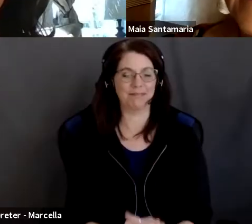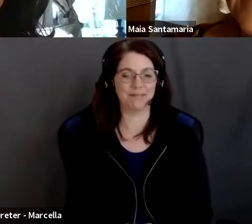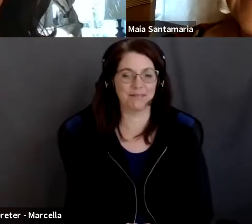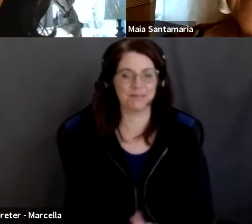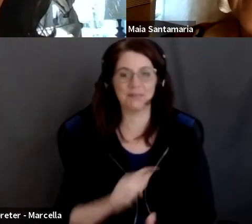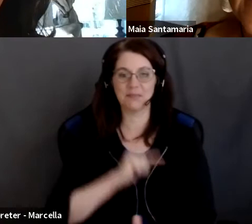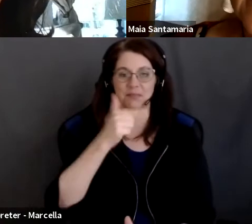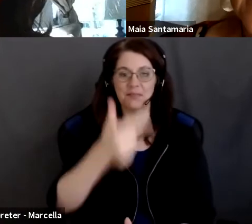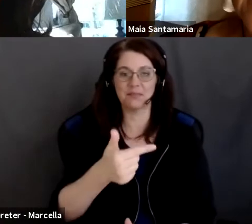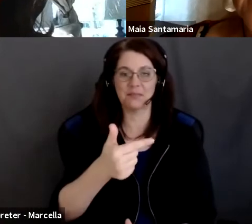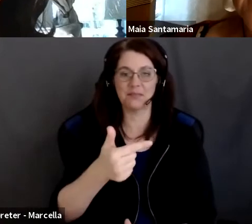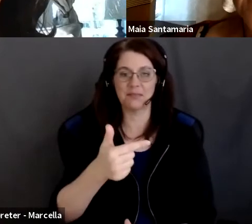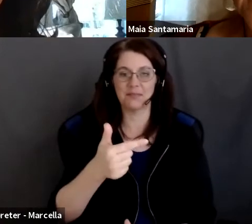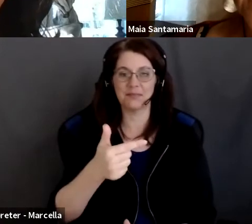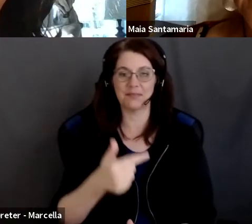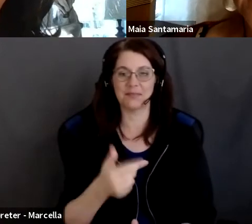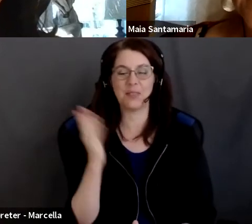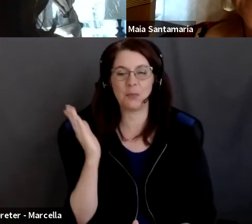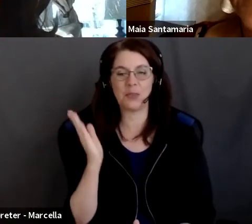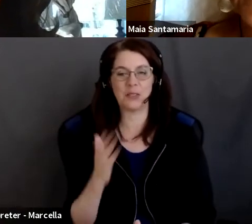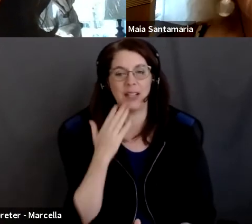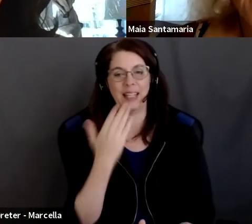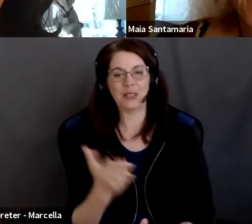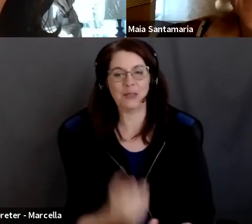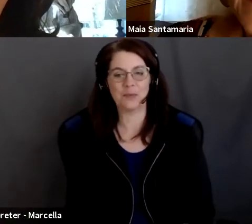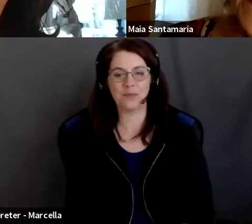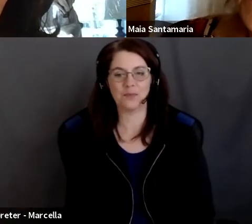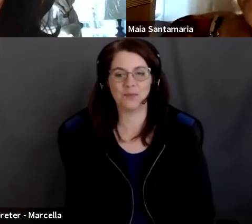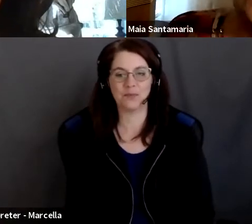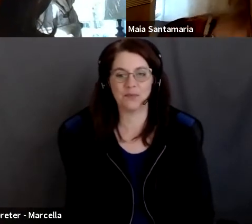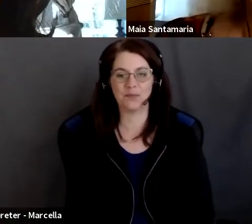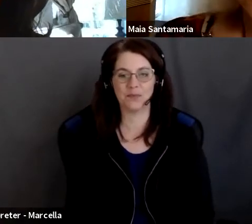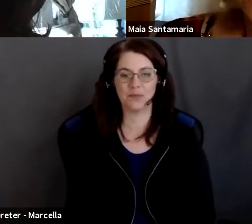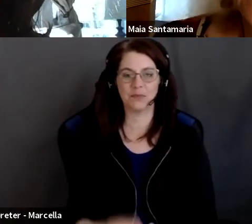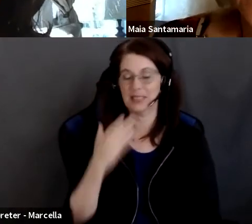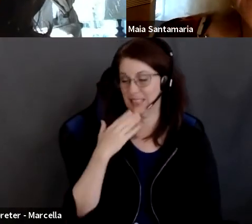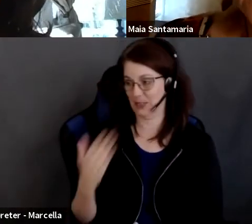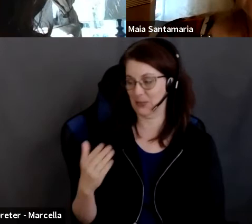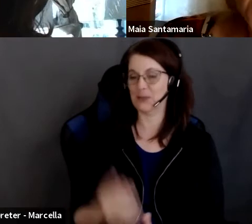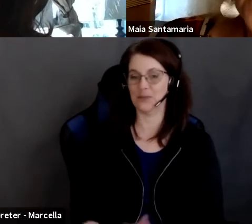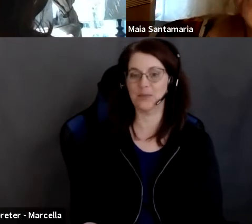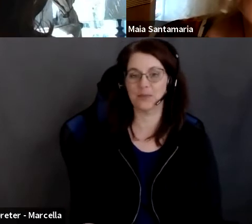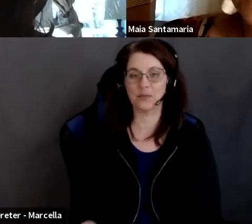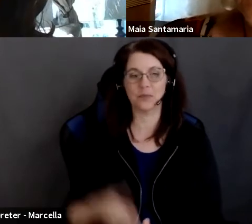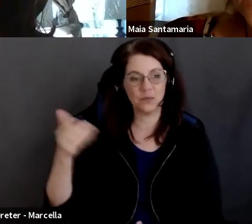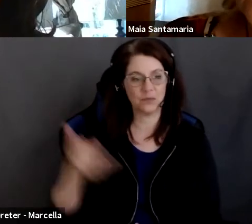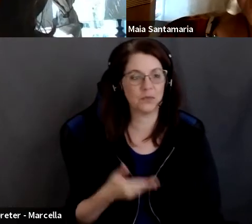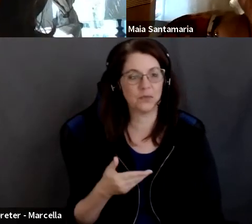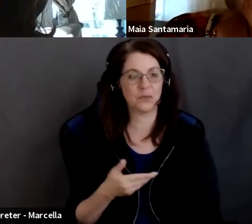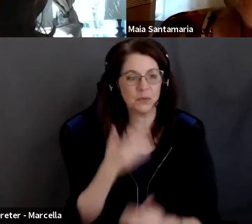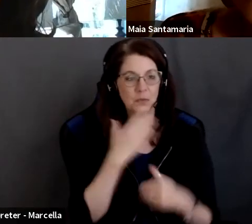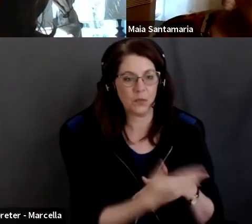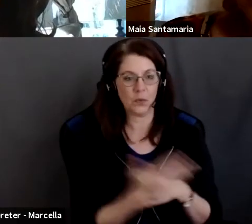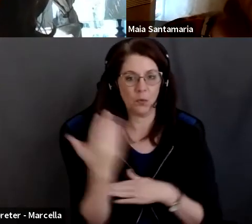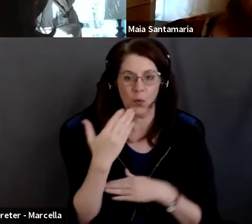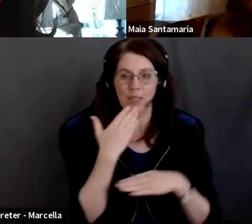will turn it over to our presenters. Thank you. Thank you. Welcome. Good morning,